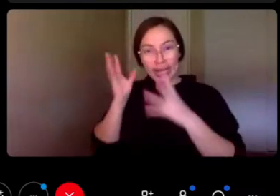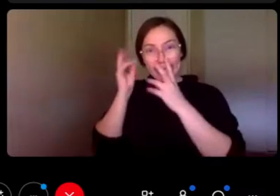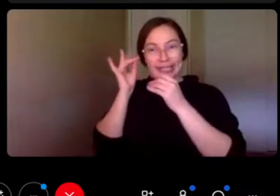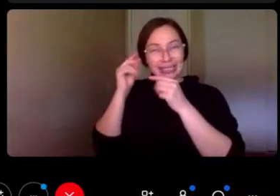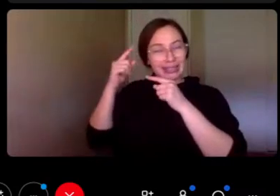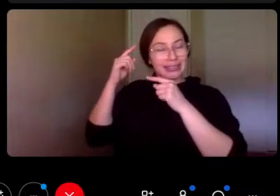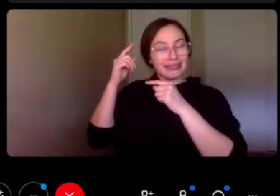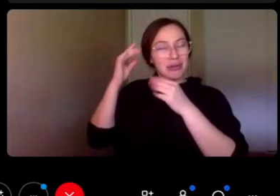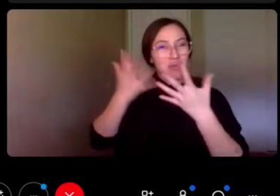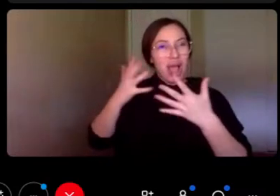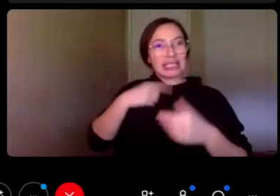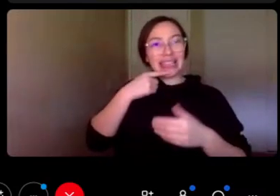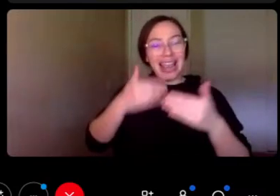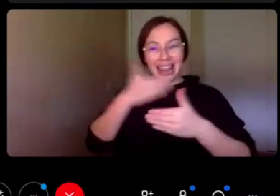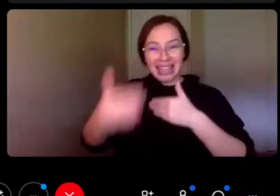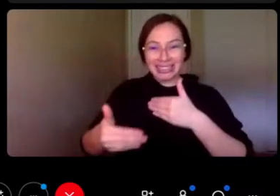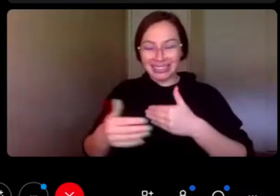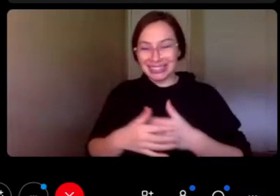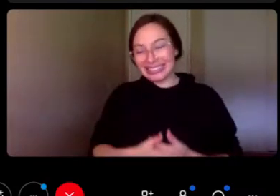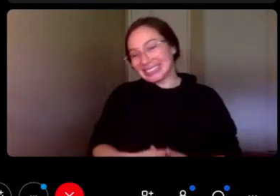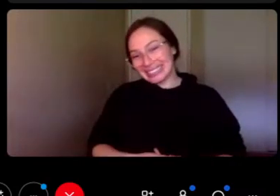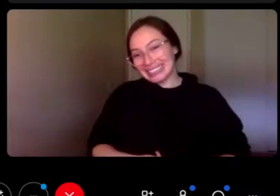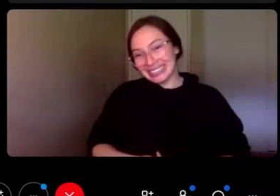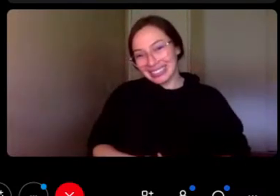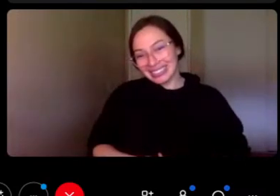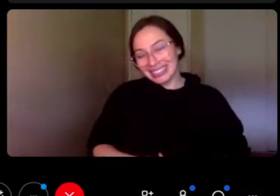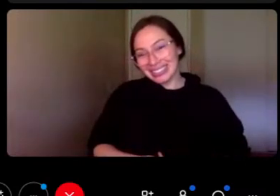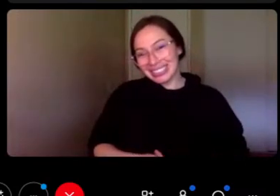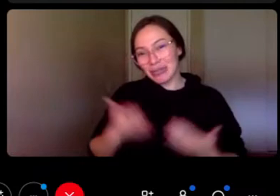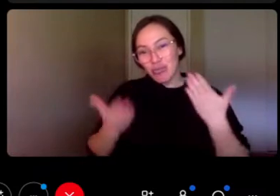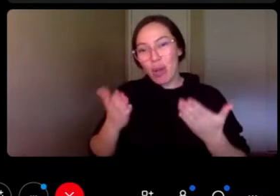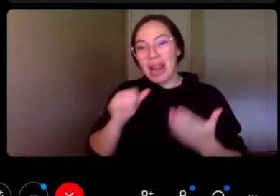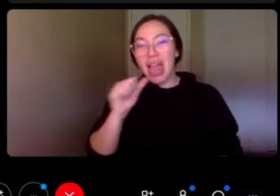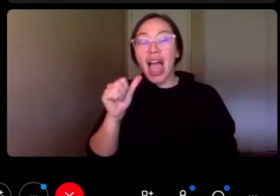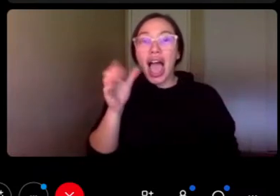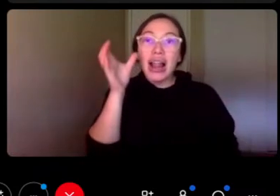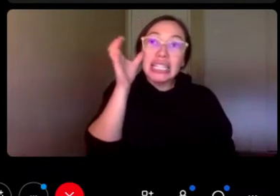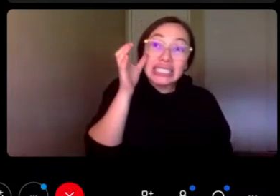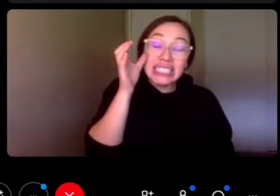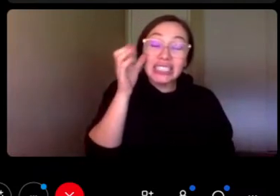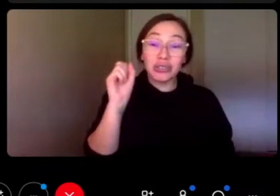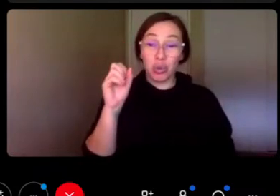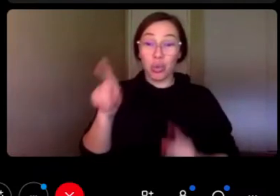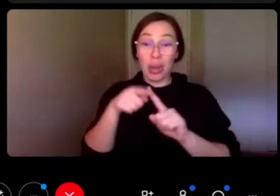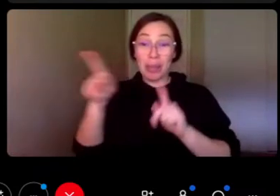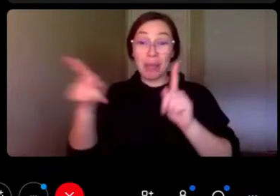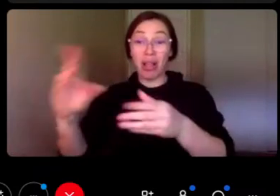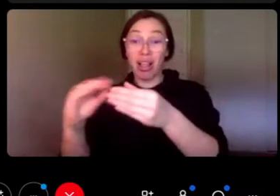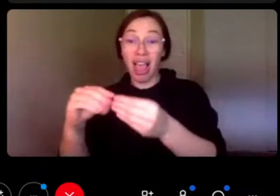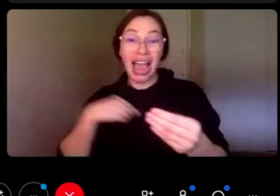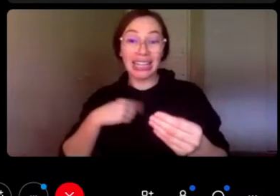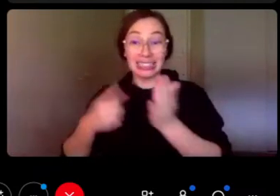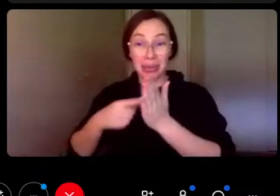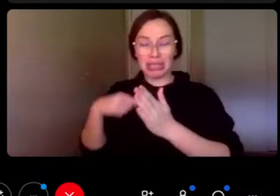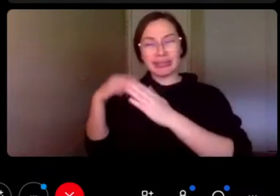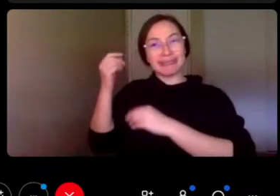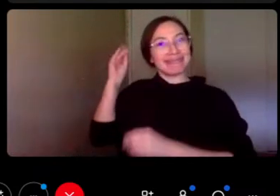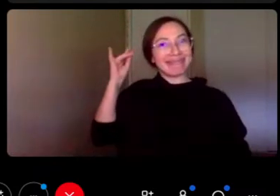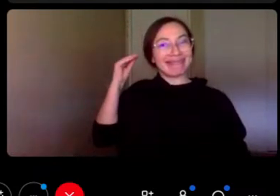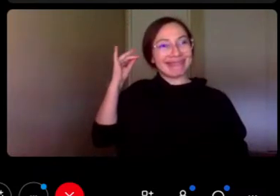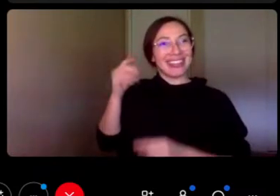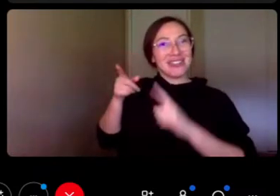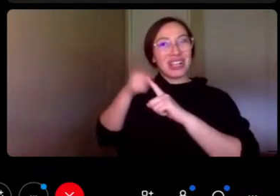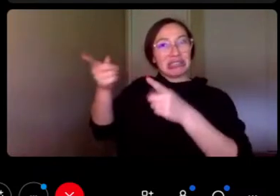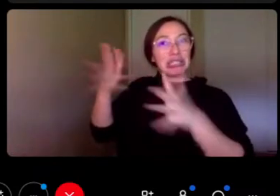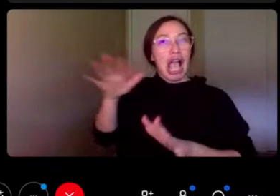thought. I'm probably not listening, Pat. So when I'm hearing input, it's like I'm thinking, okay, when she's done talking, this is what I'm going